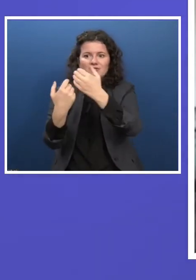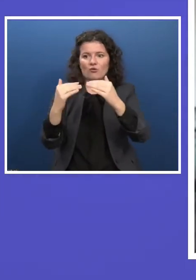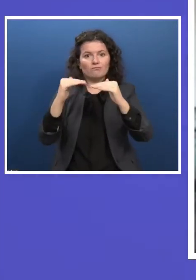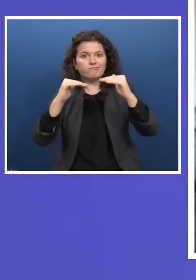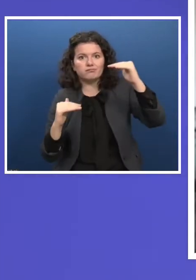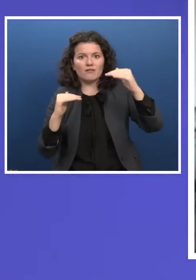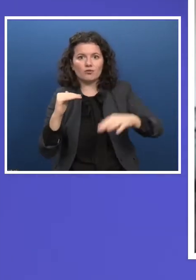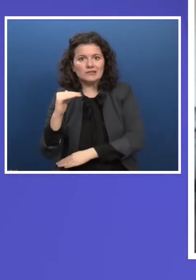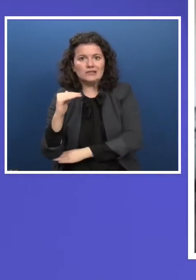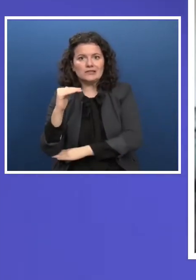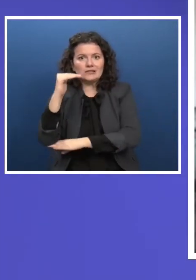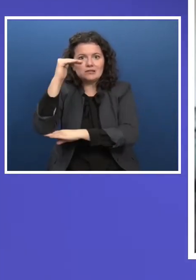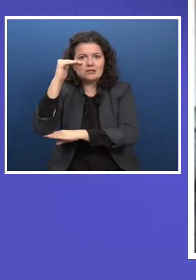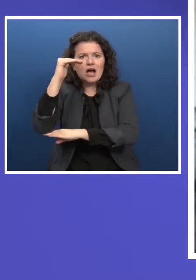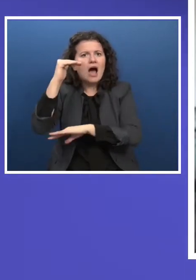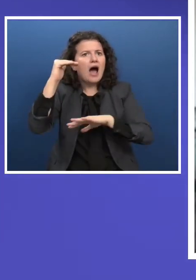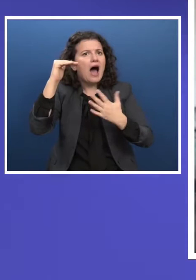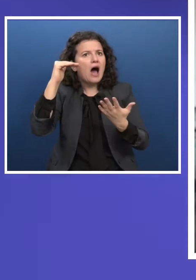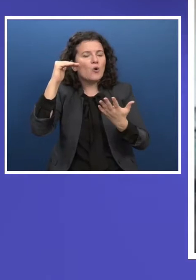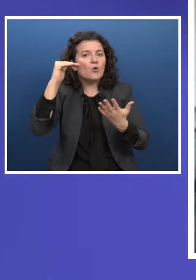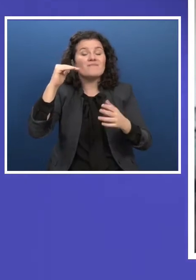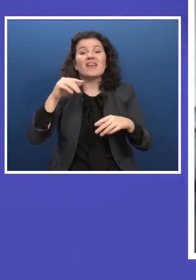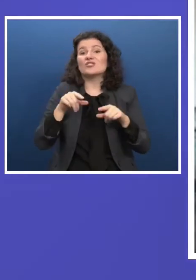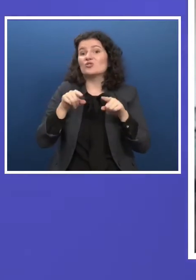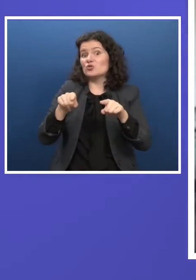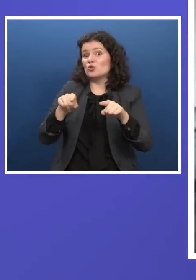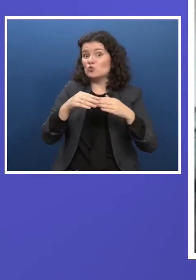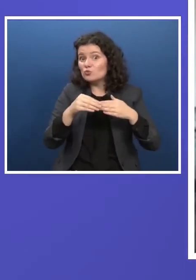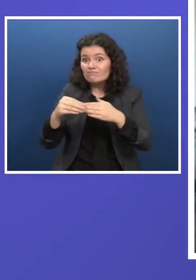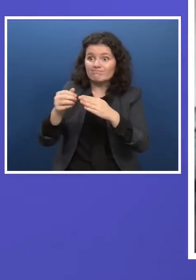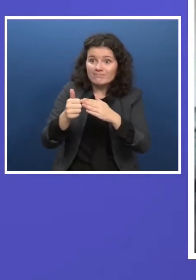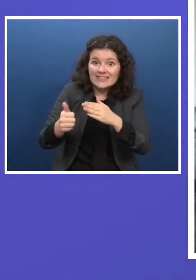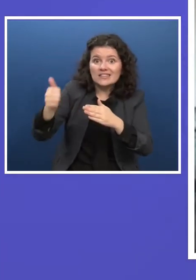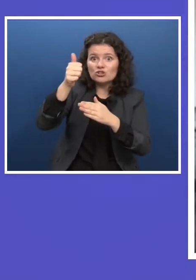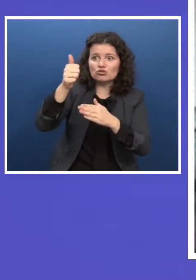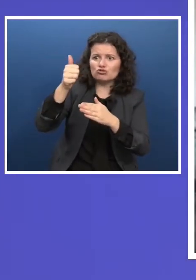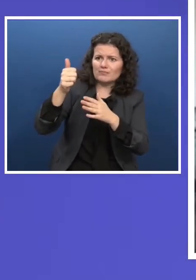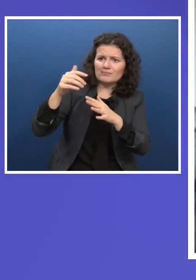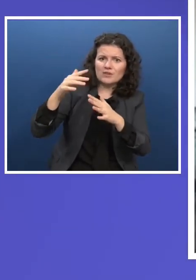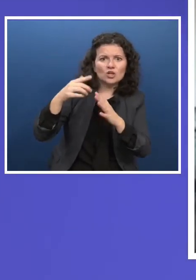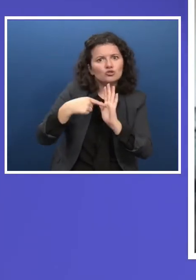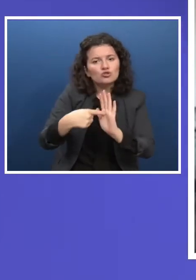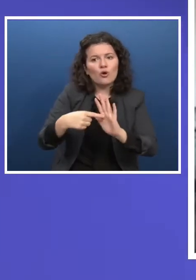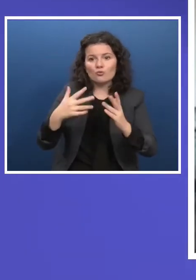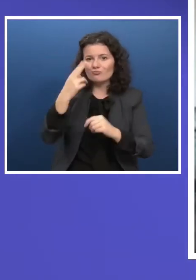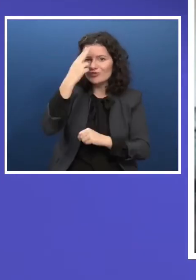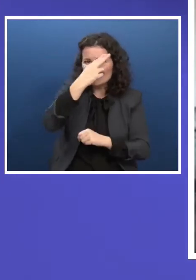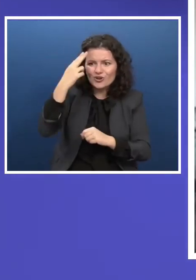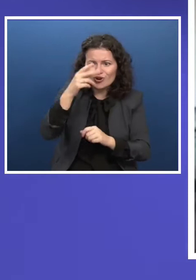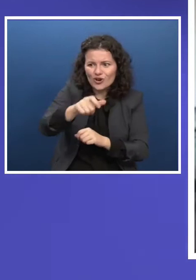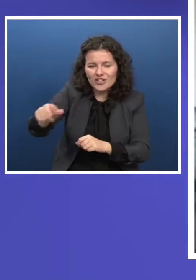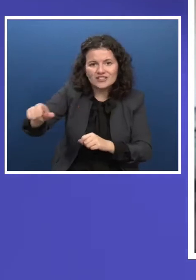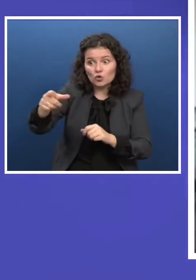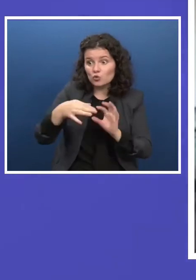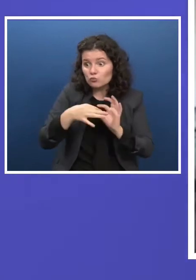your leadership journey and how you are working with nurses locally, especially Lebanese nurses, to